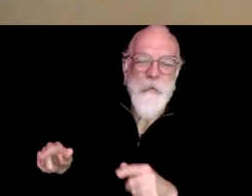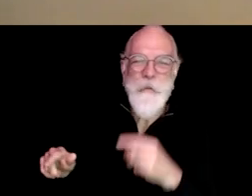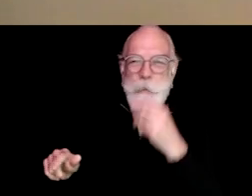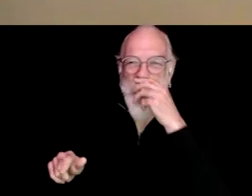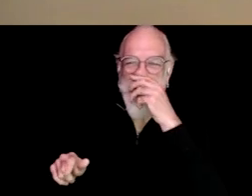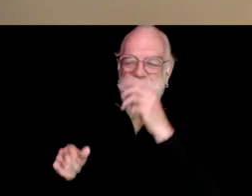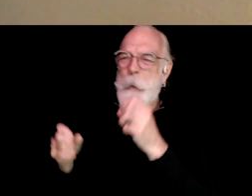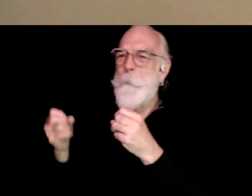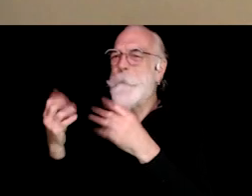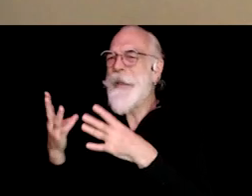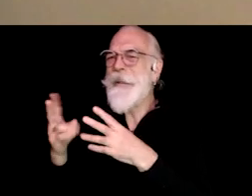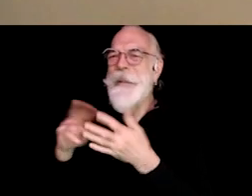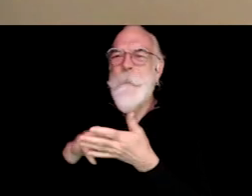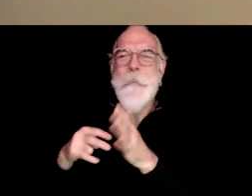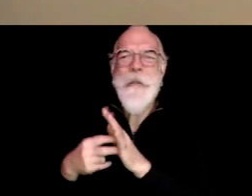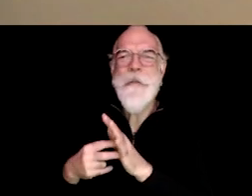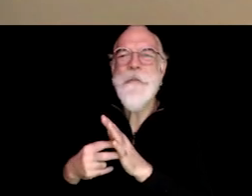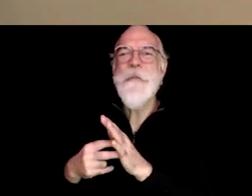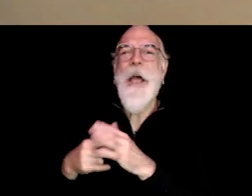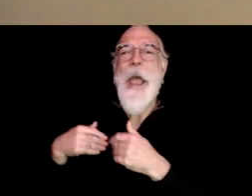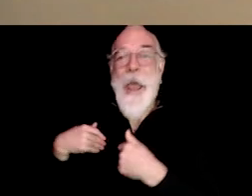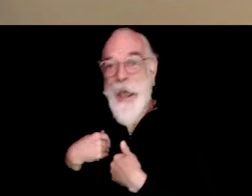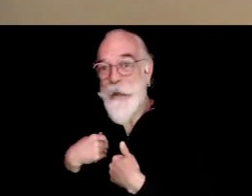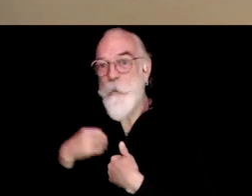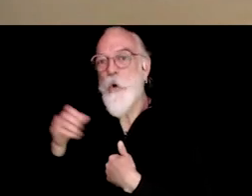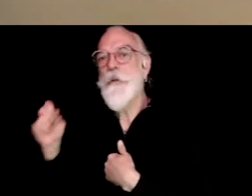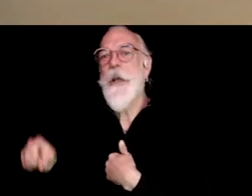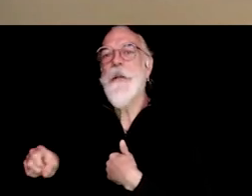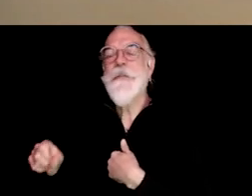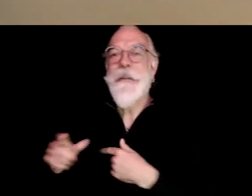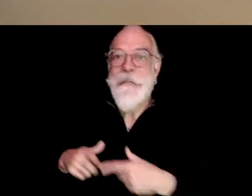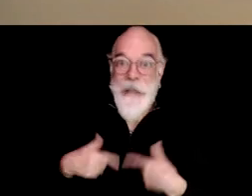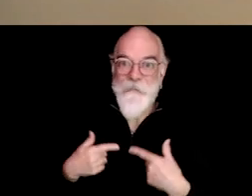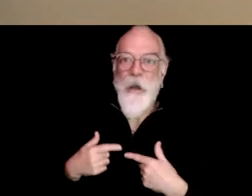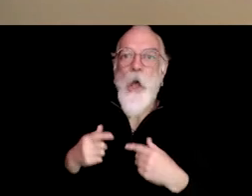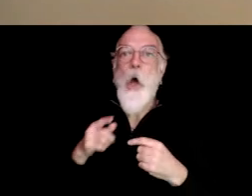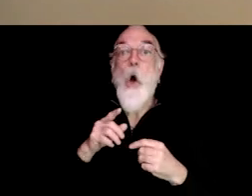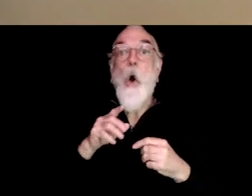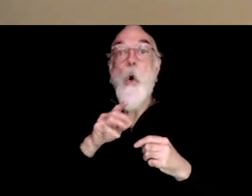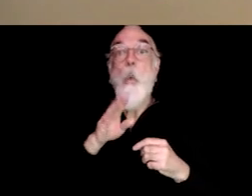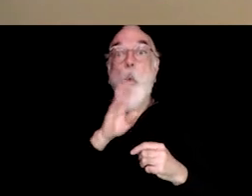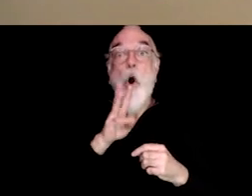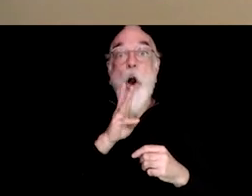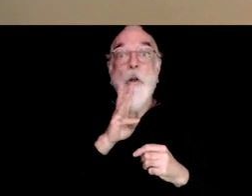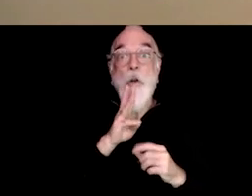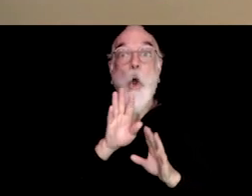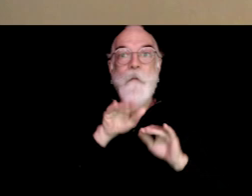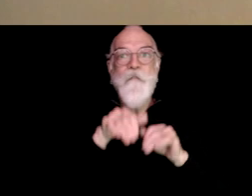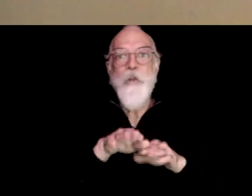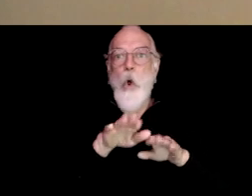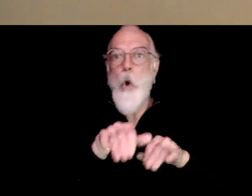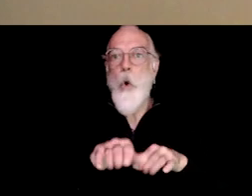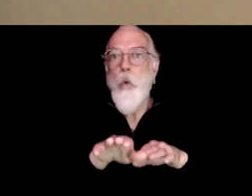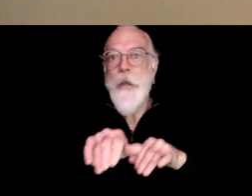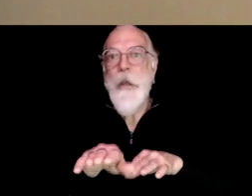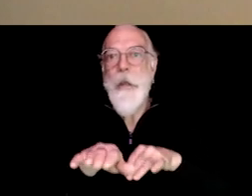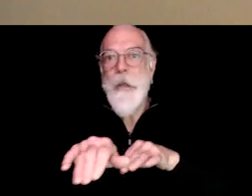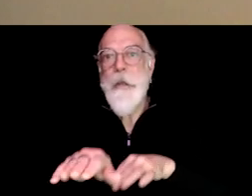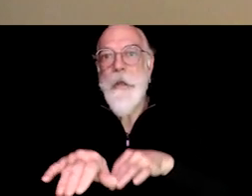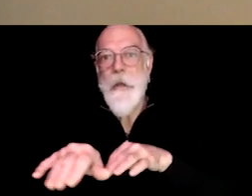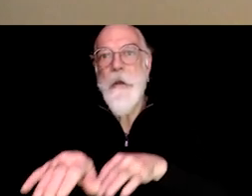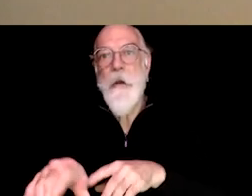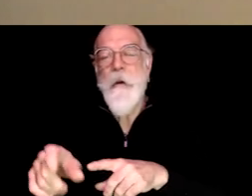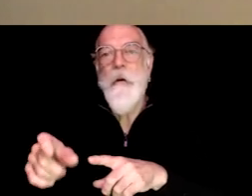also has to do with the flow of the waters to the Gulf of Mexico, a lot from